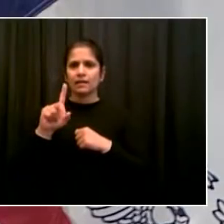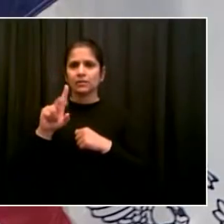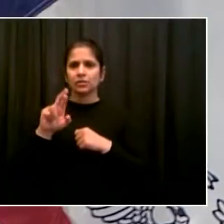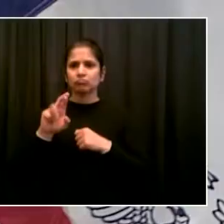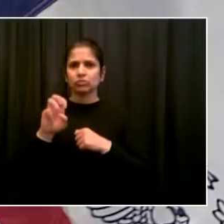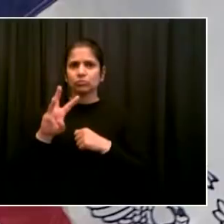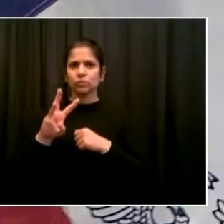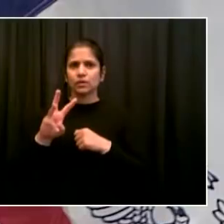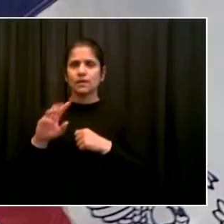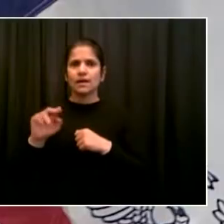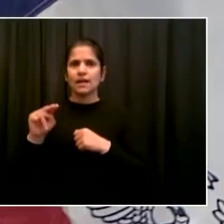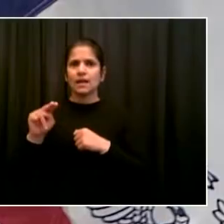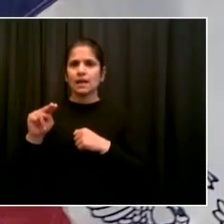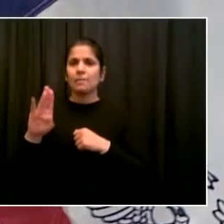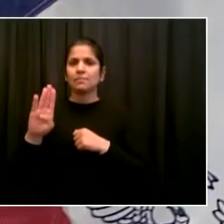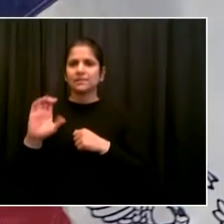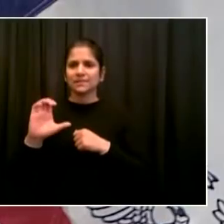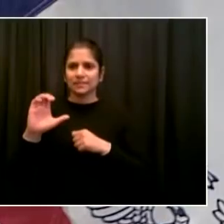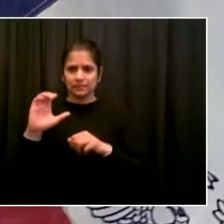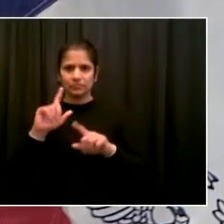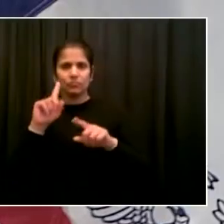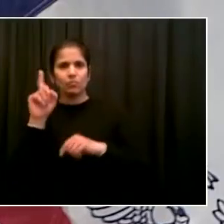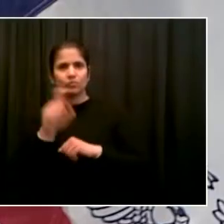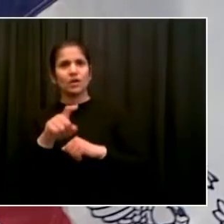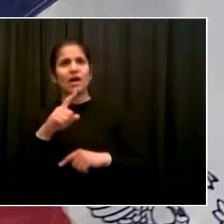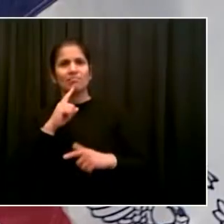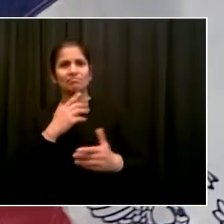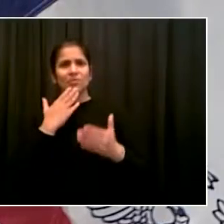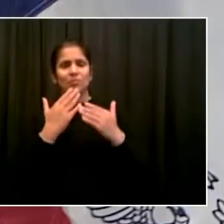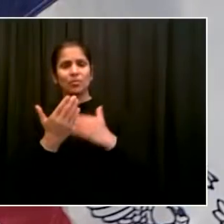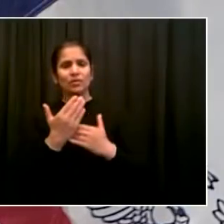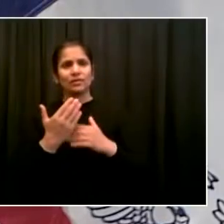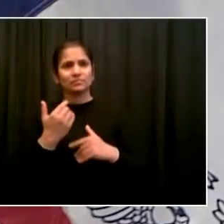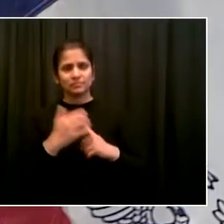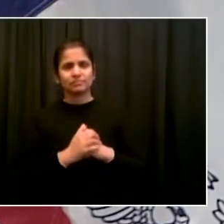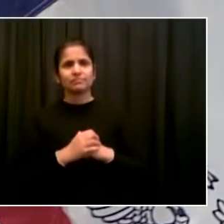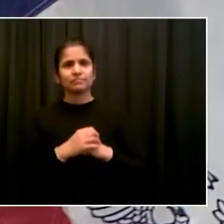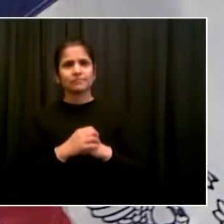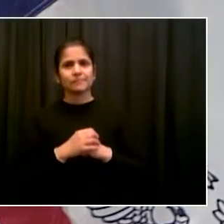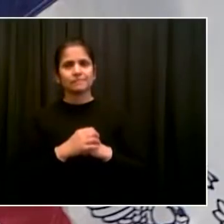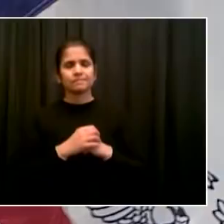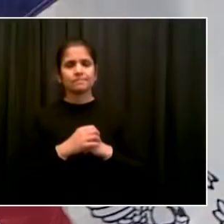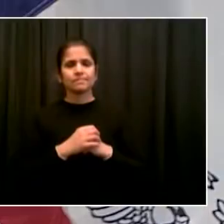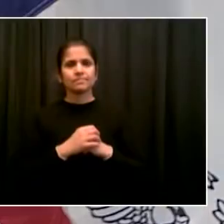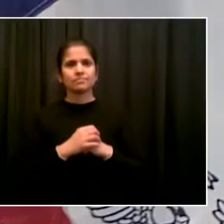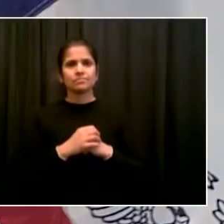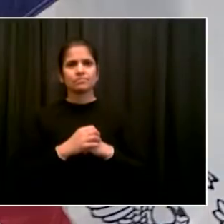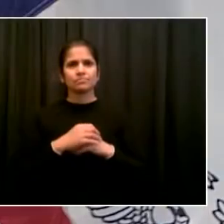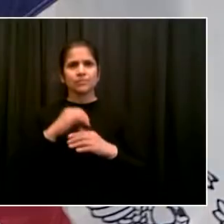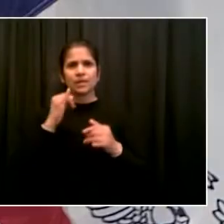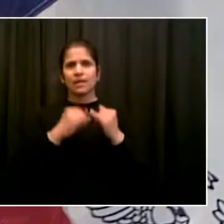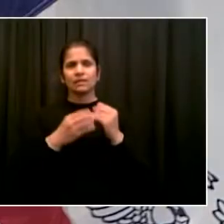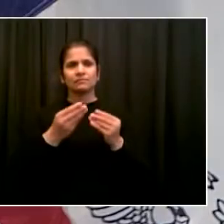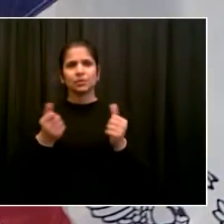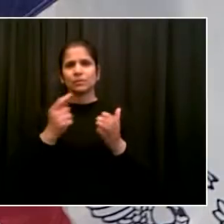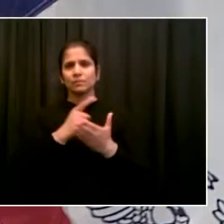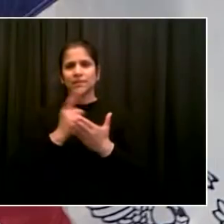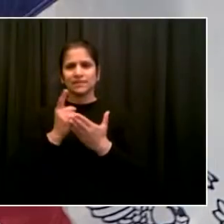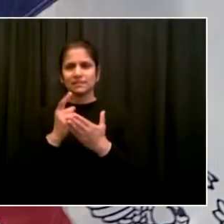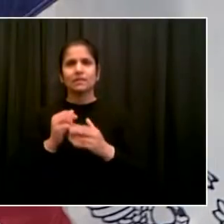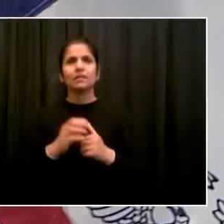Mr. Mayor, good morning, and good morning to everyone on the call. Mayor, within the last few minutes, several members of the New York